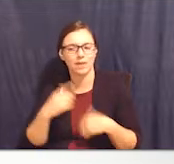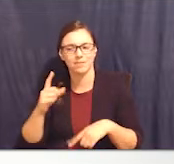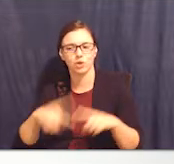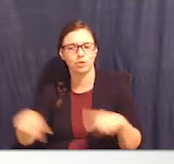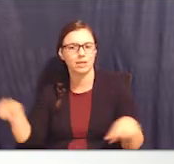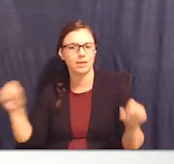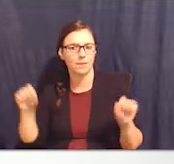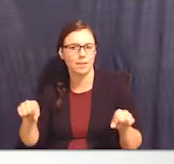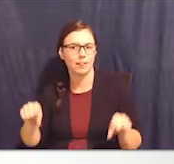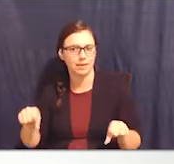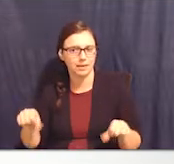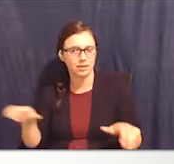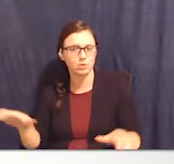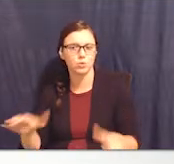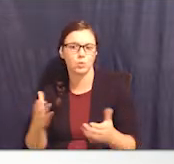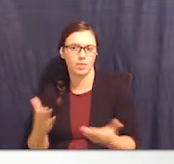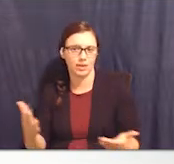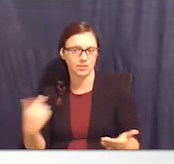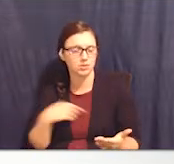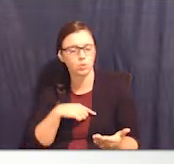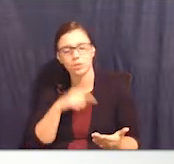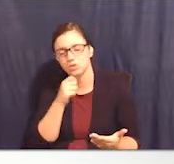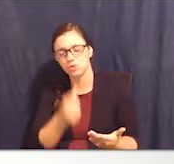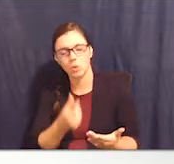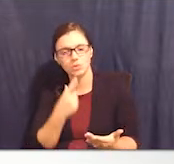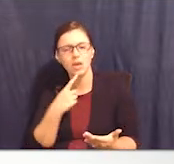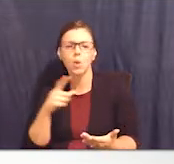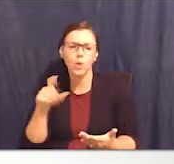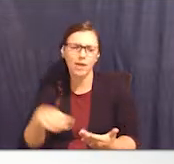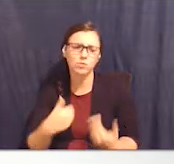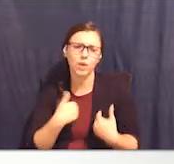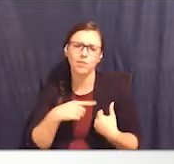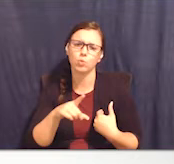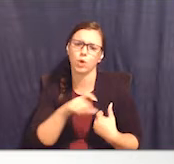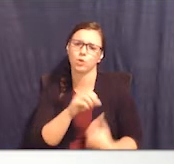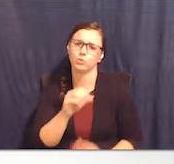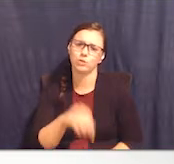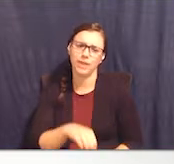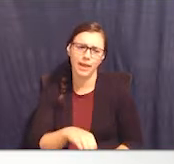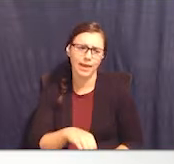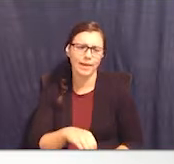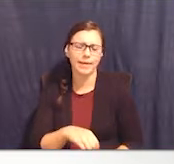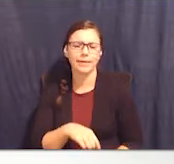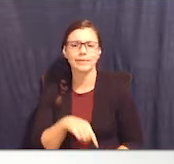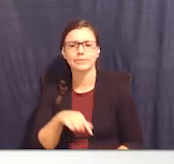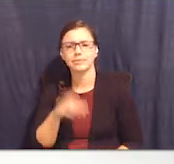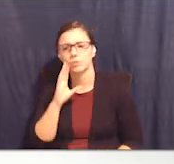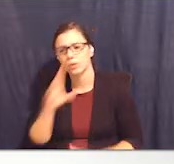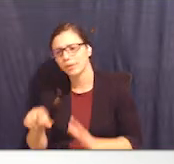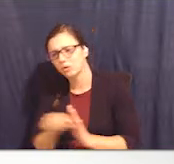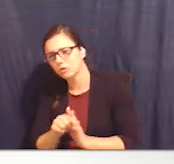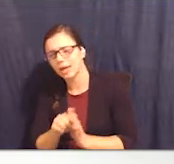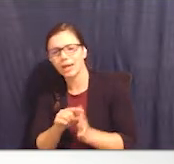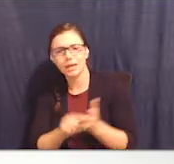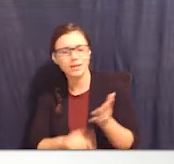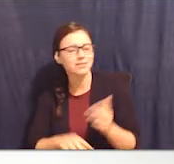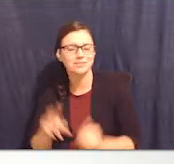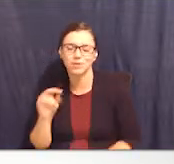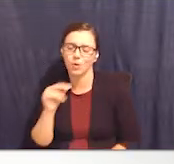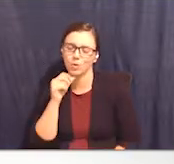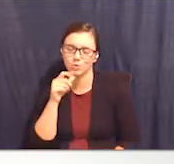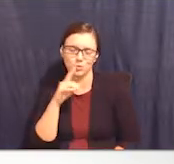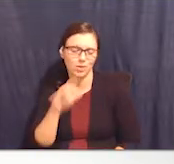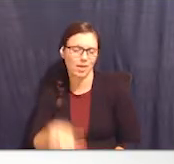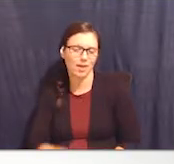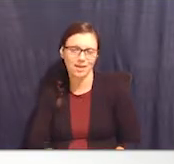and I'm sure that this has happened down at the Florida Keys College because they have a marine program there. And, you know, the first